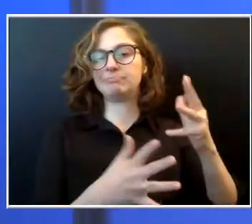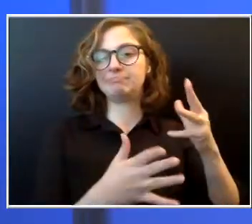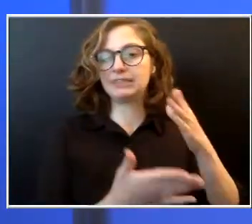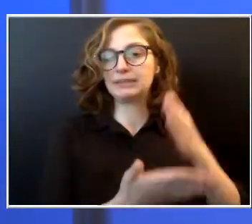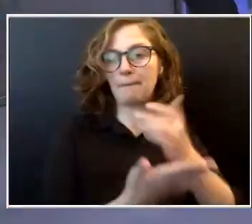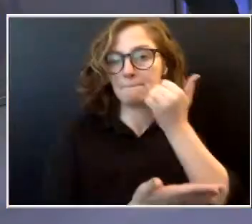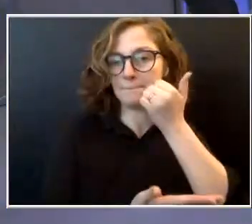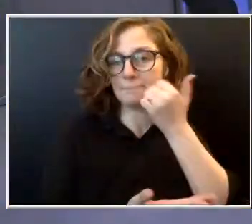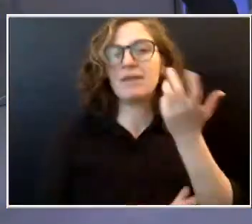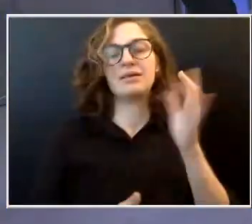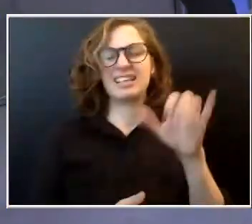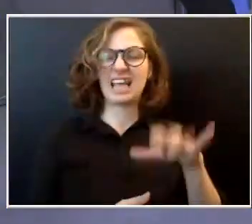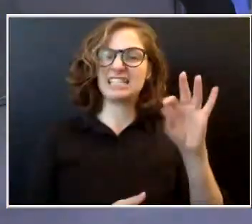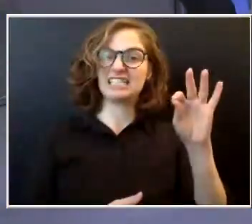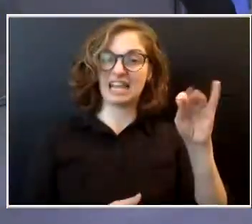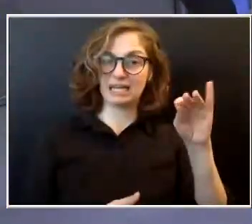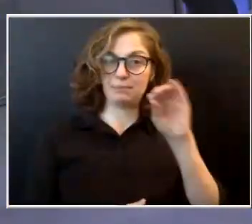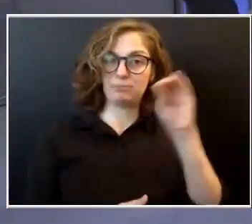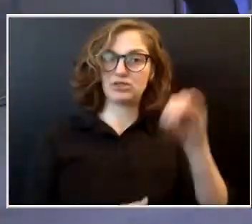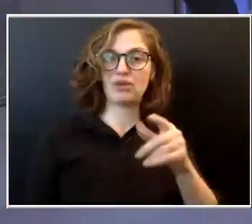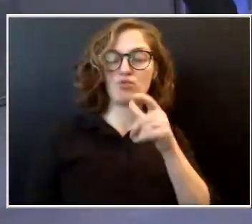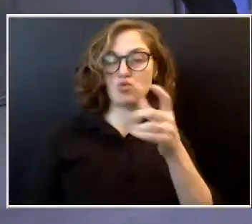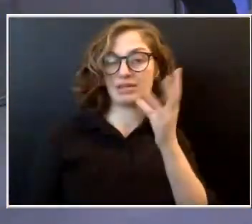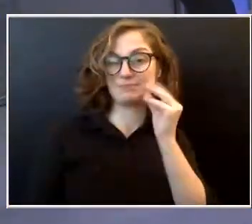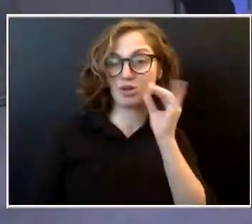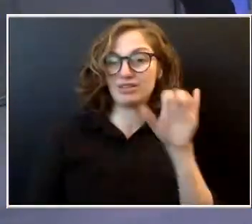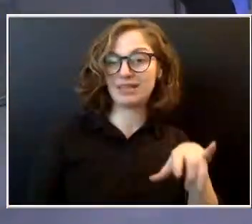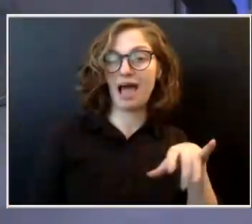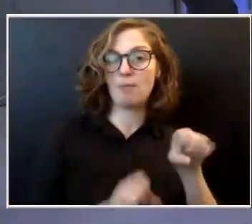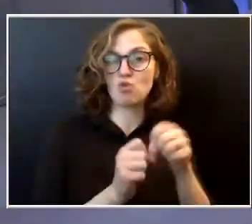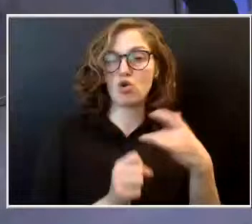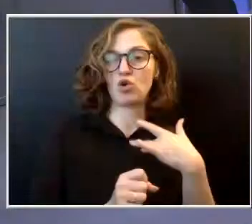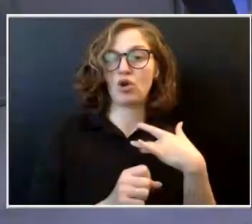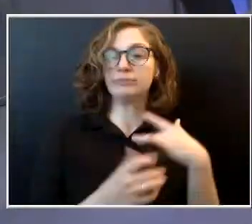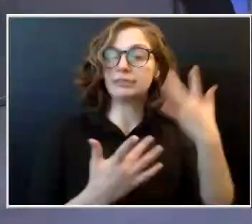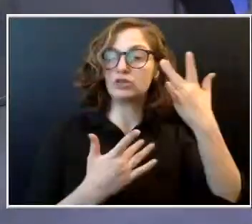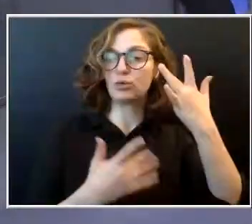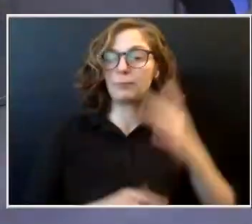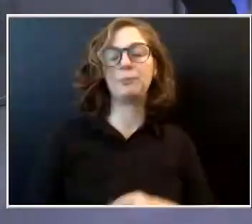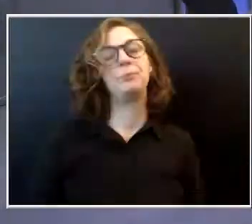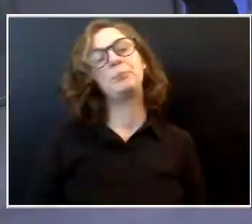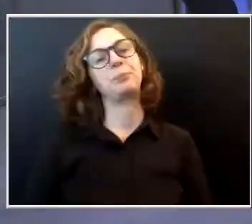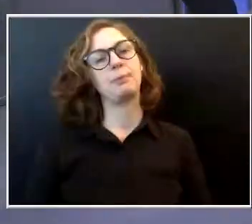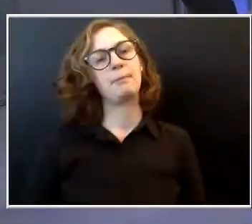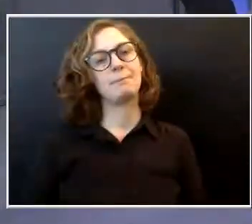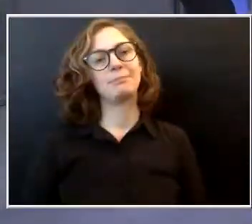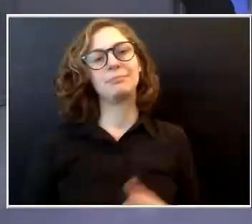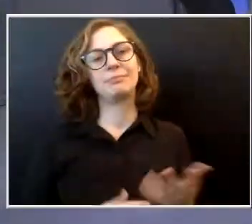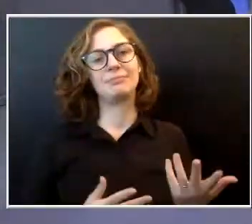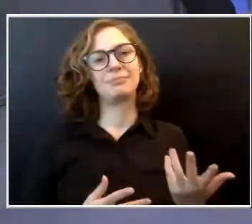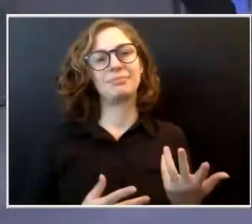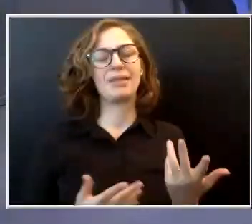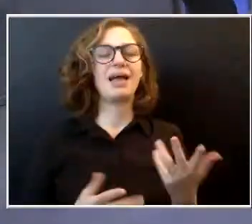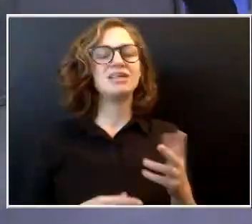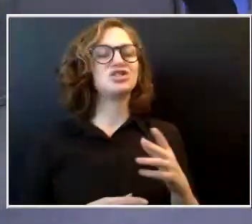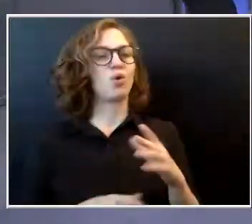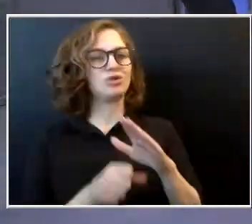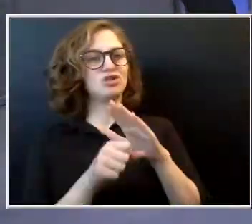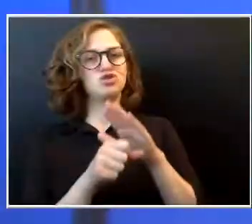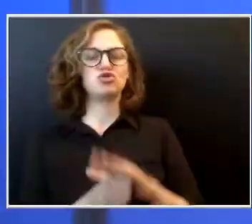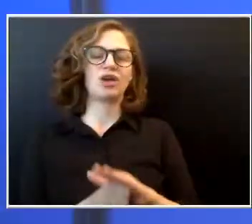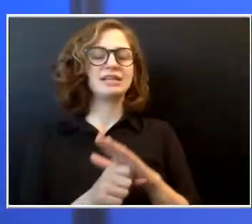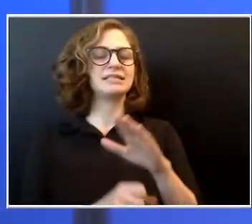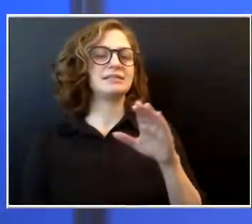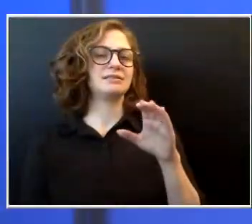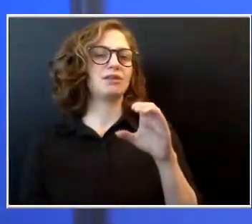know. So stress cardiomyopathy is the medical word for broken heart syndrome. It's called broken heart syndrome too, Right. but yeah, stress cardiomyopathy, because it can also happen